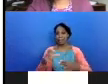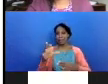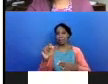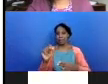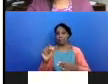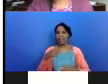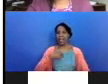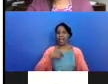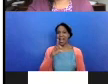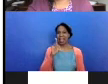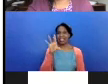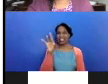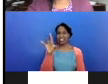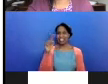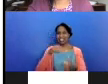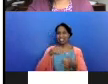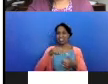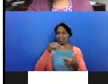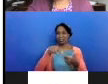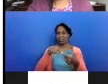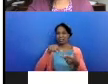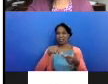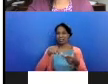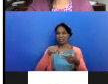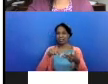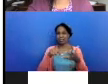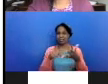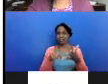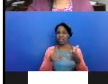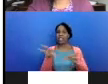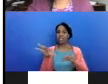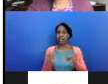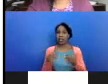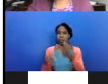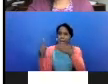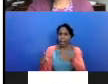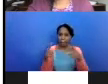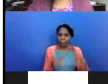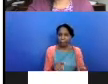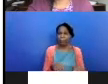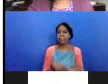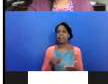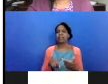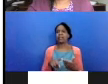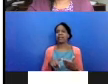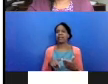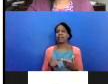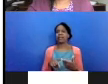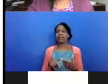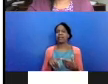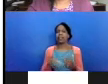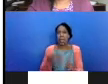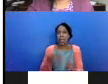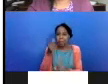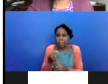I did it, what you did, what the effects were, what you think the effects were. Again, we're not going to know what the effects were until we actually consult with the people who've